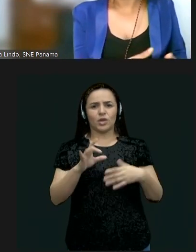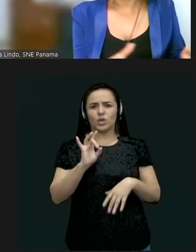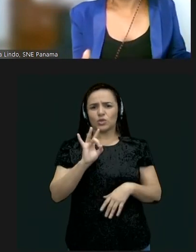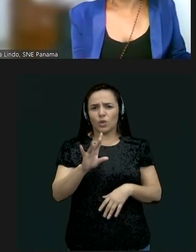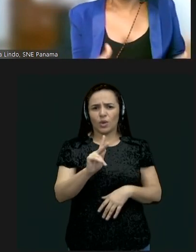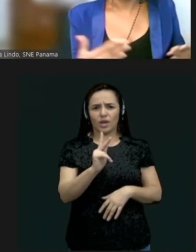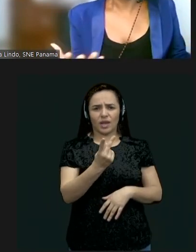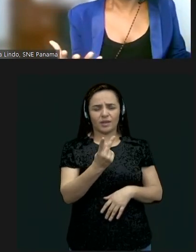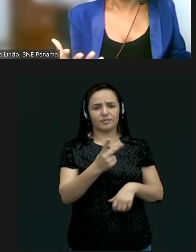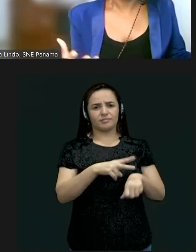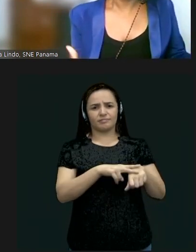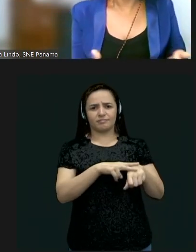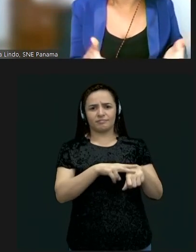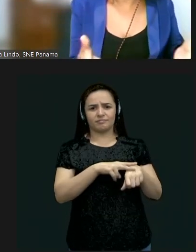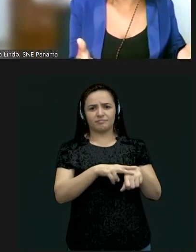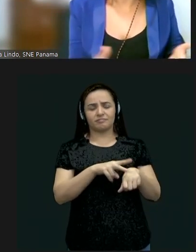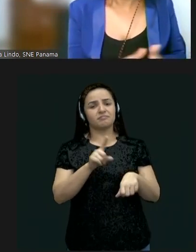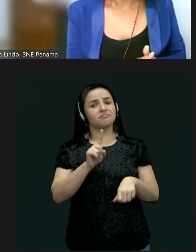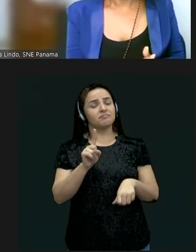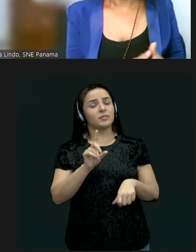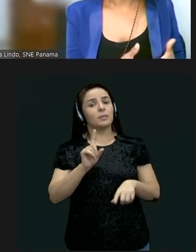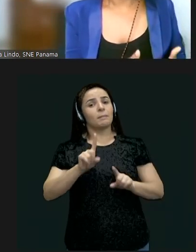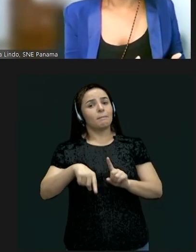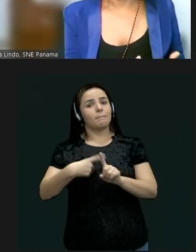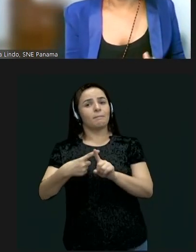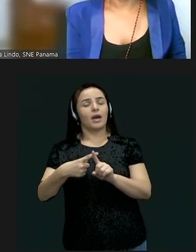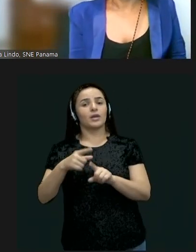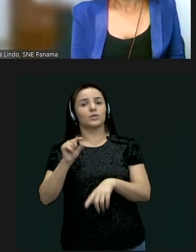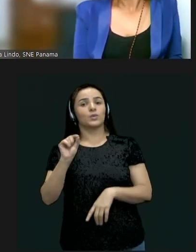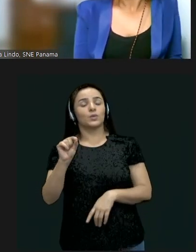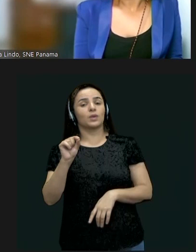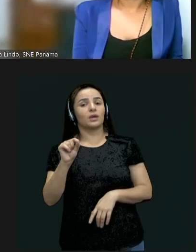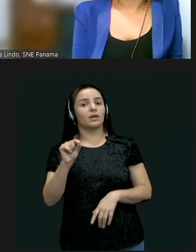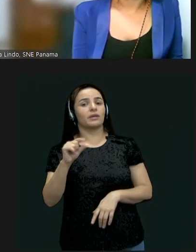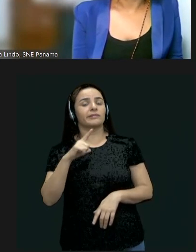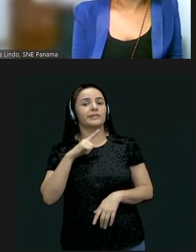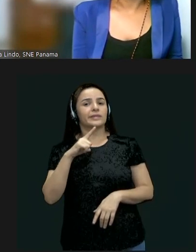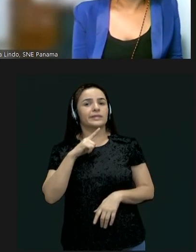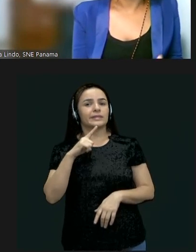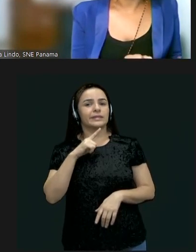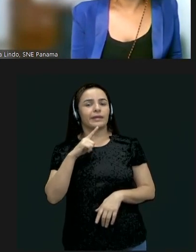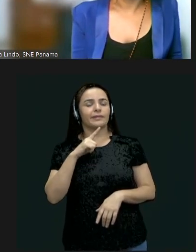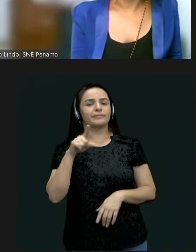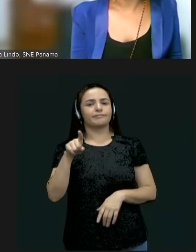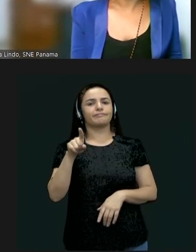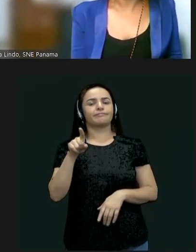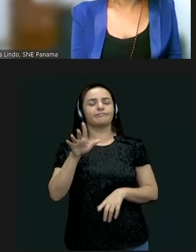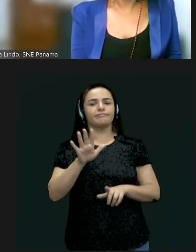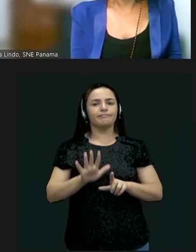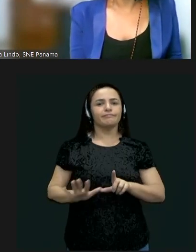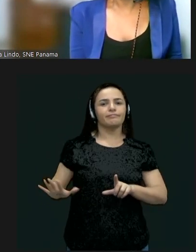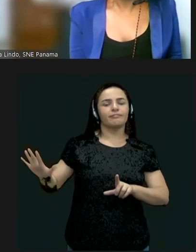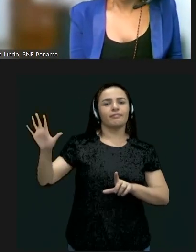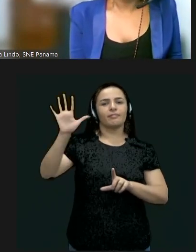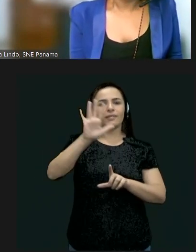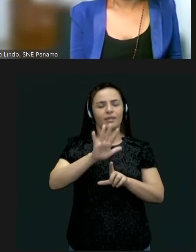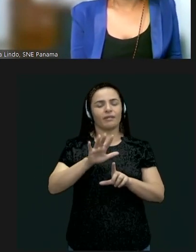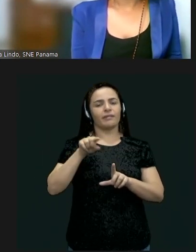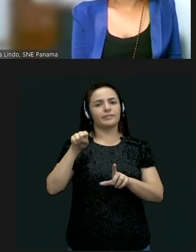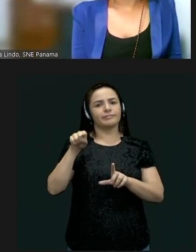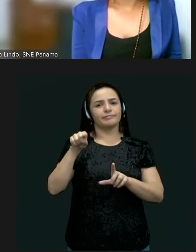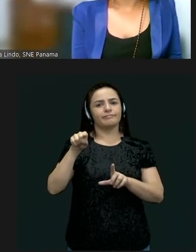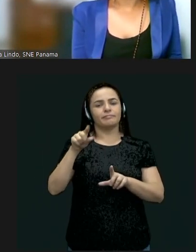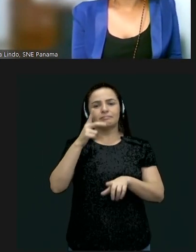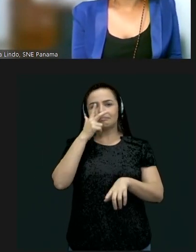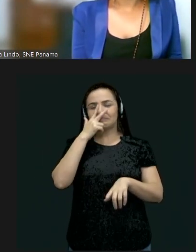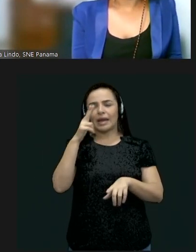in another level, considering that Panama is in the center, in the heart of America, that we have a very